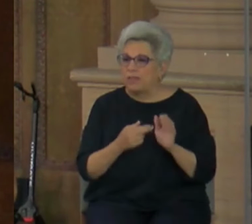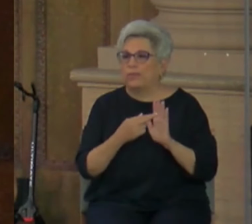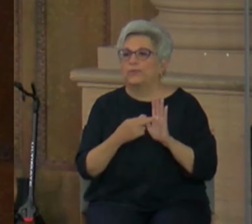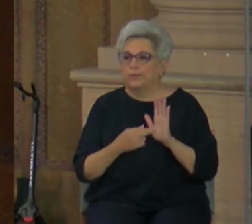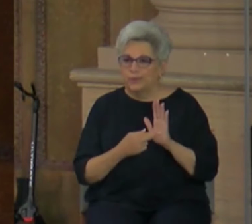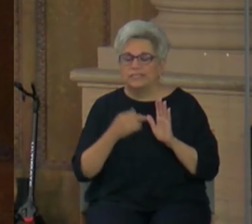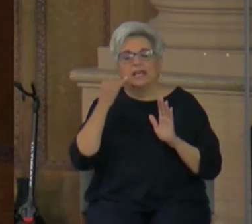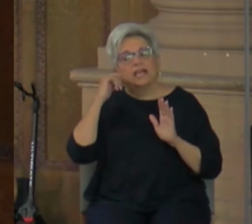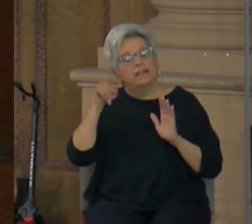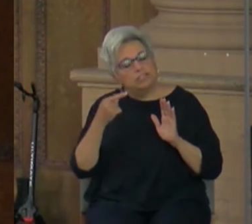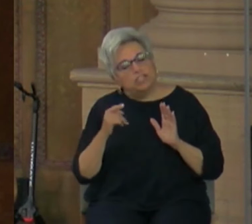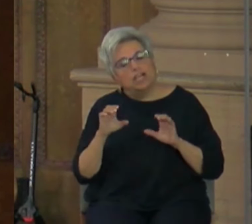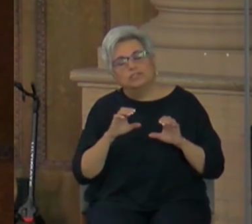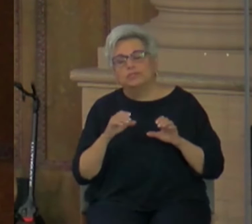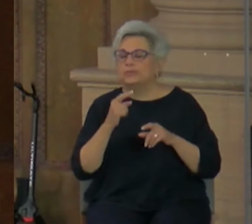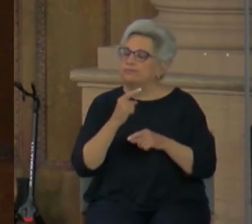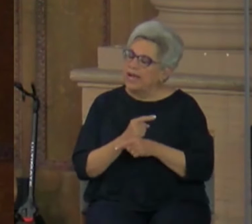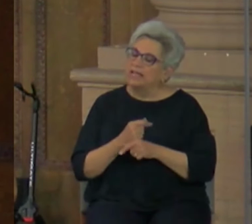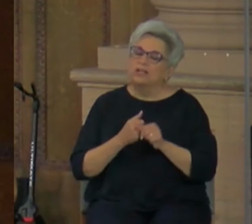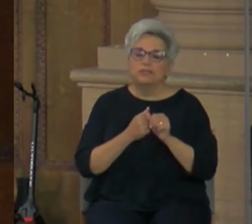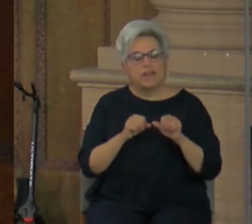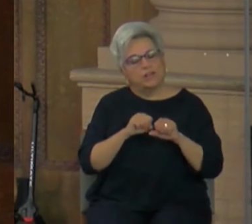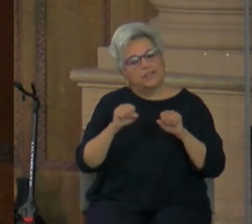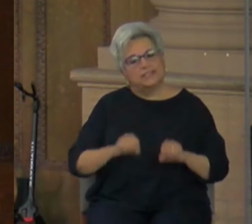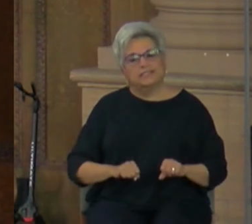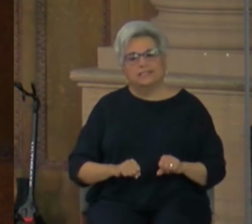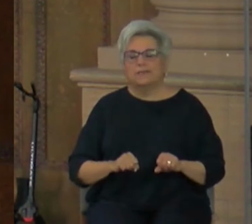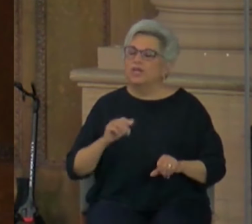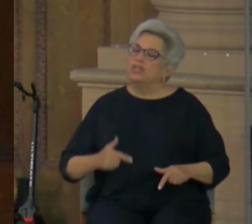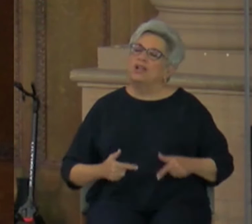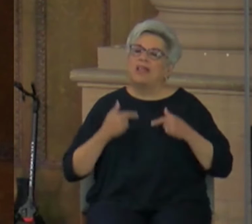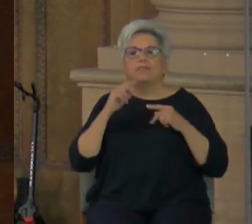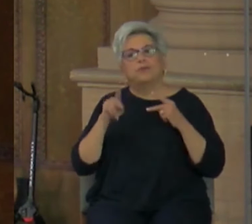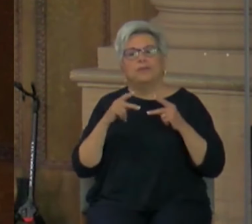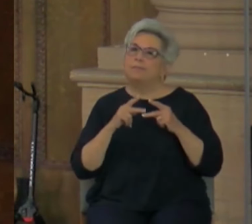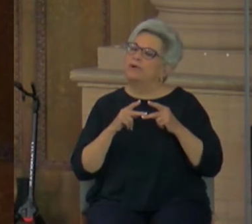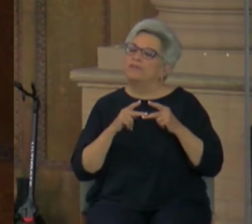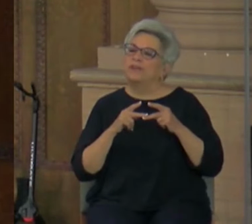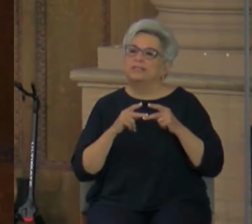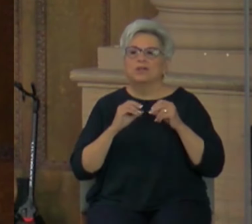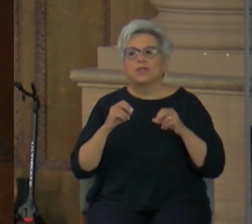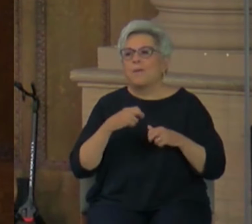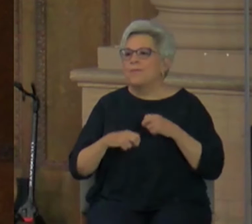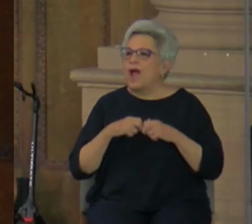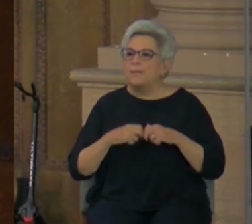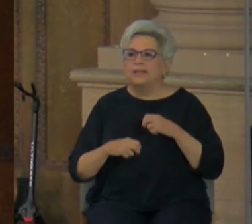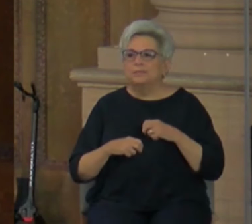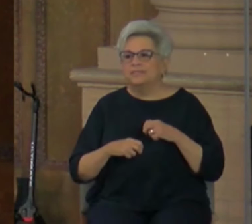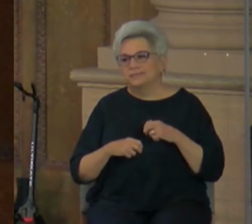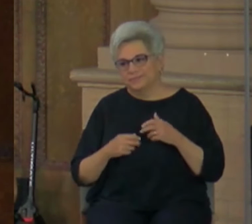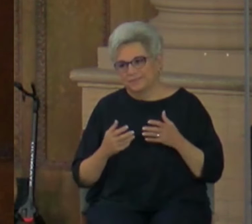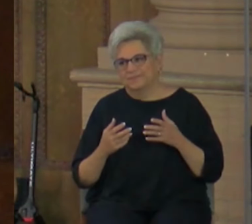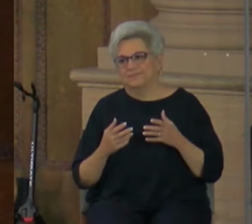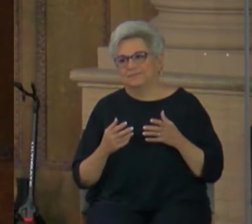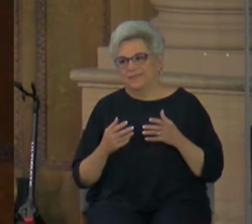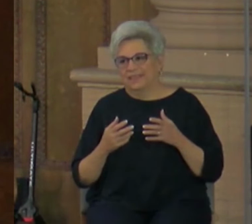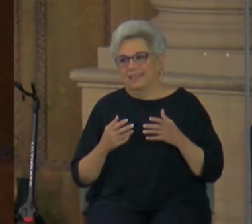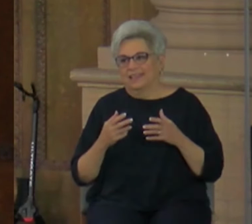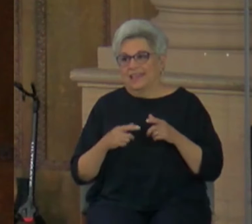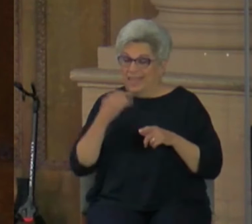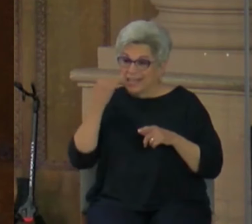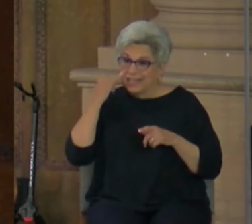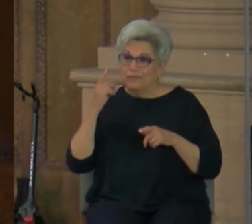follow the rules, if you follow the system, then things will be guaranteed to go well for you. And then when we follow the